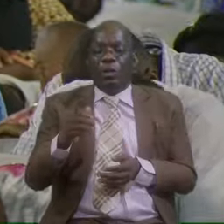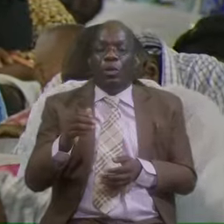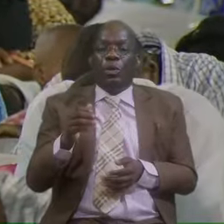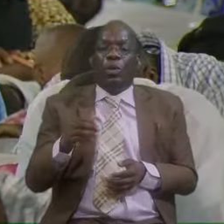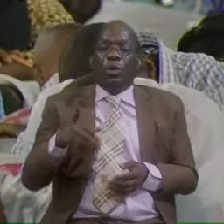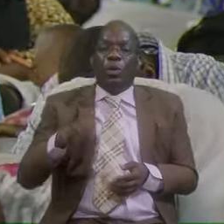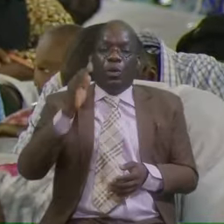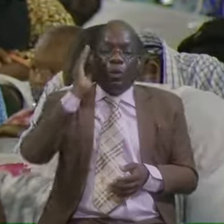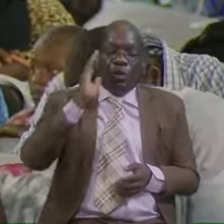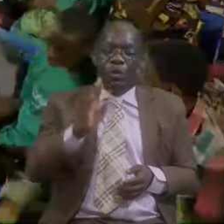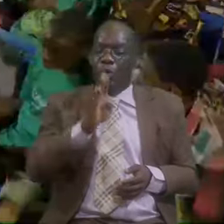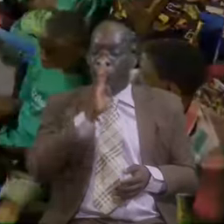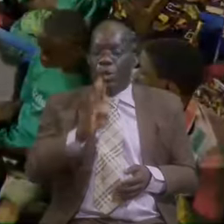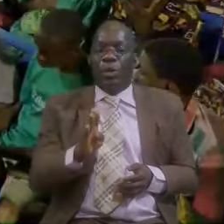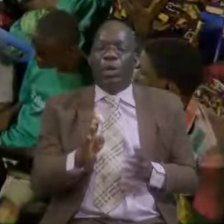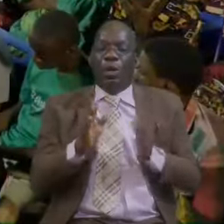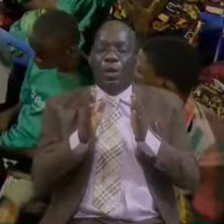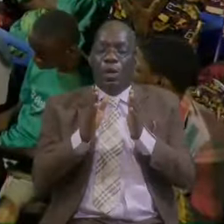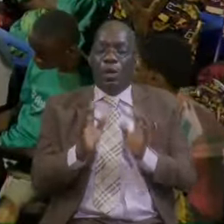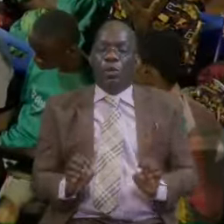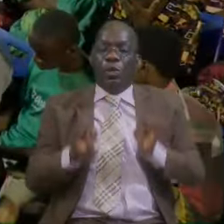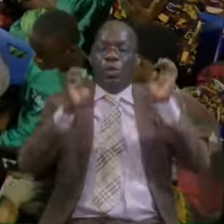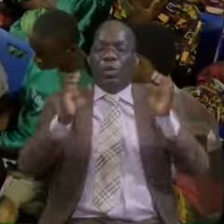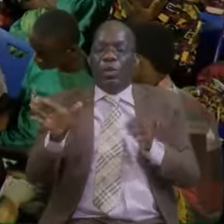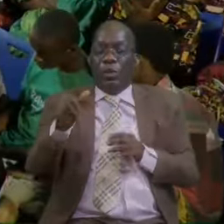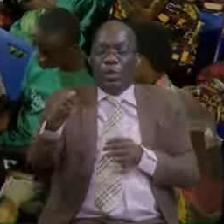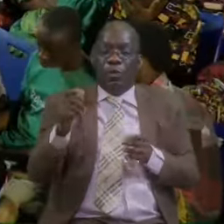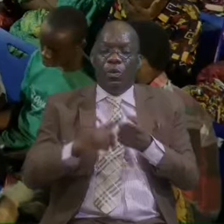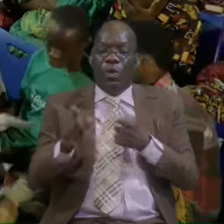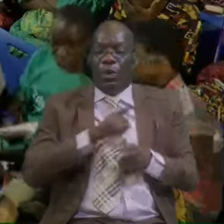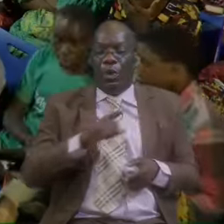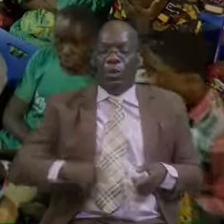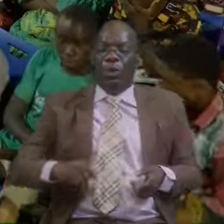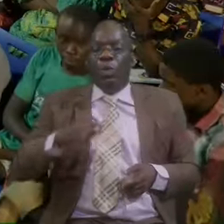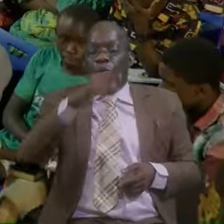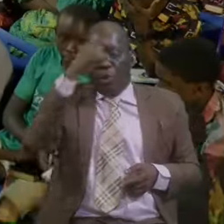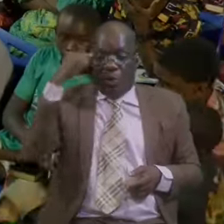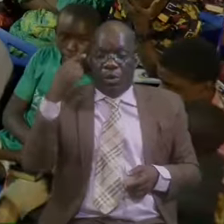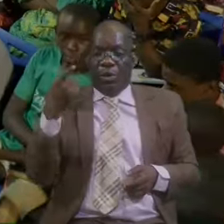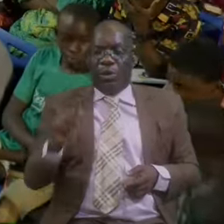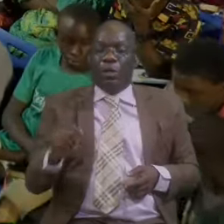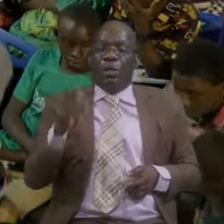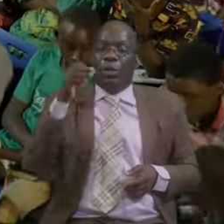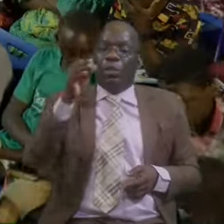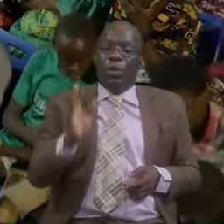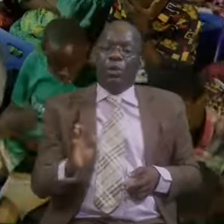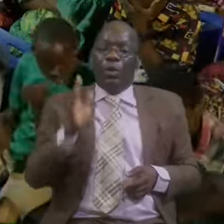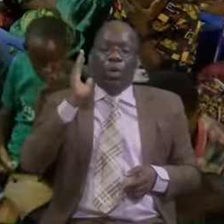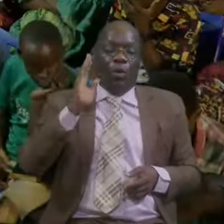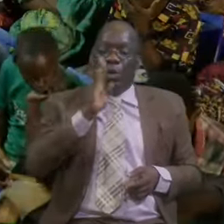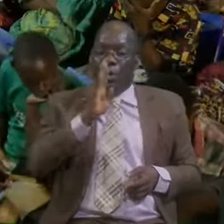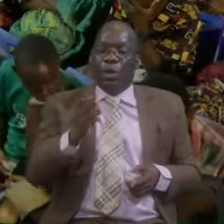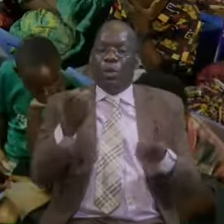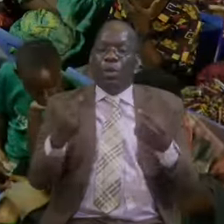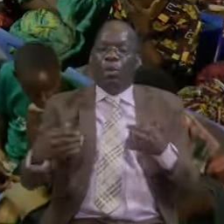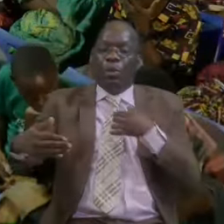the hands of the Lord. Pray, because the pastor will be coming back to pray for those that are